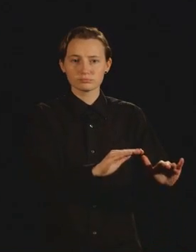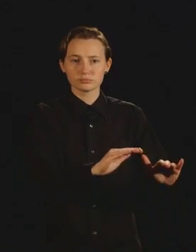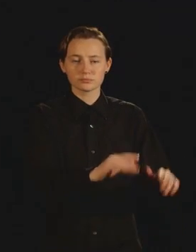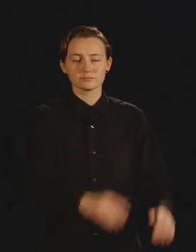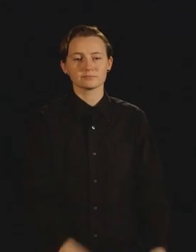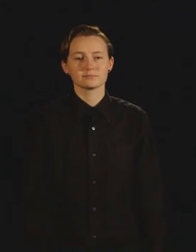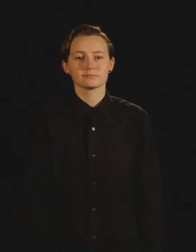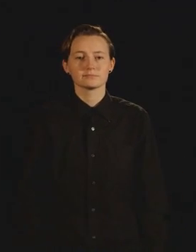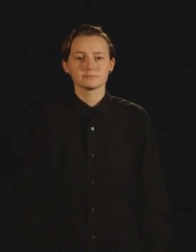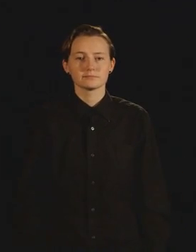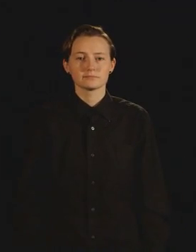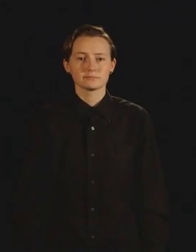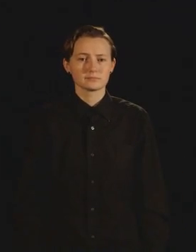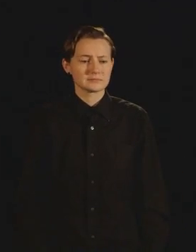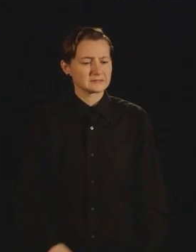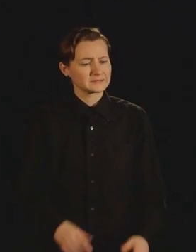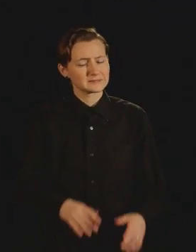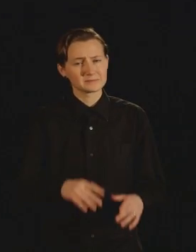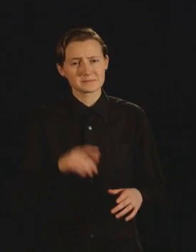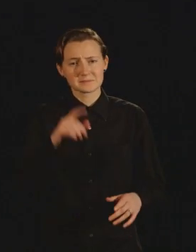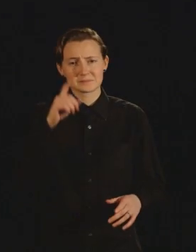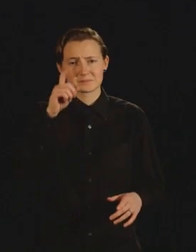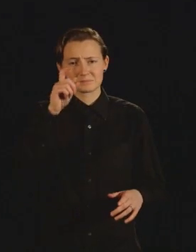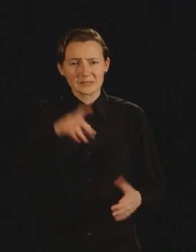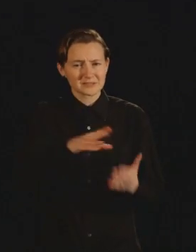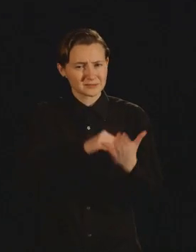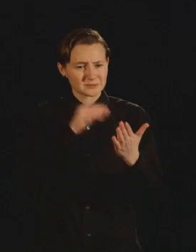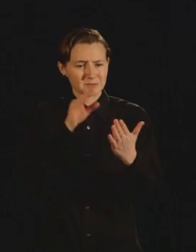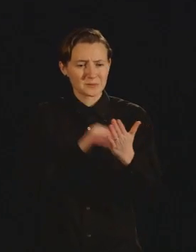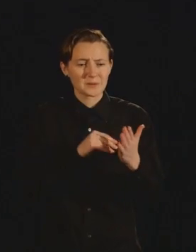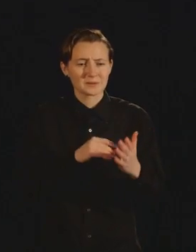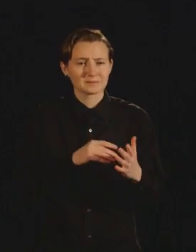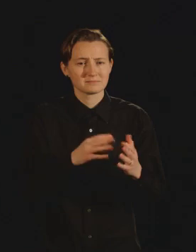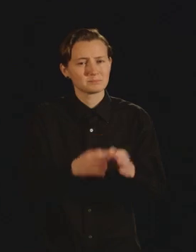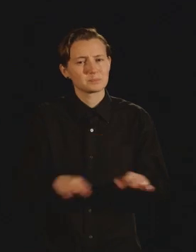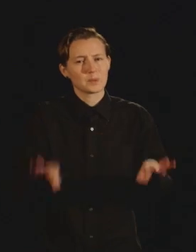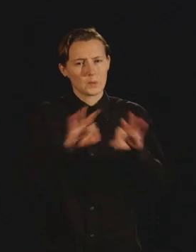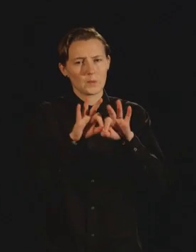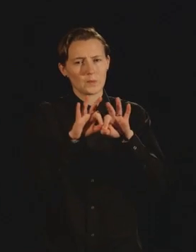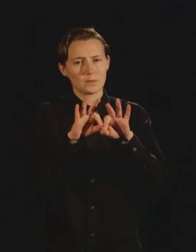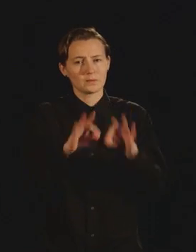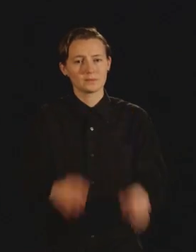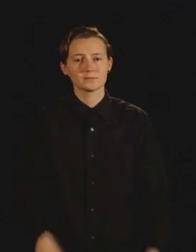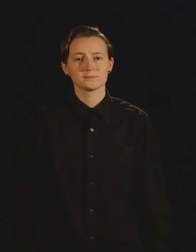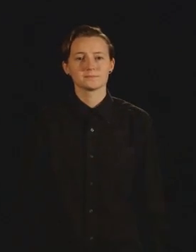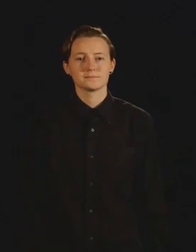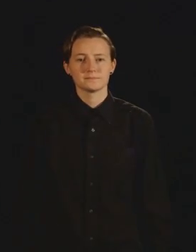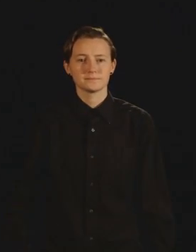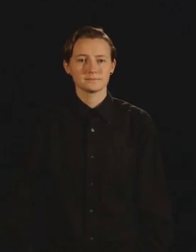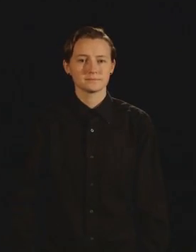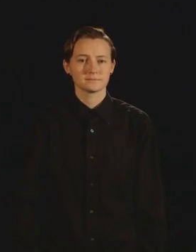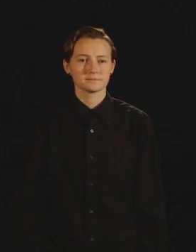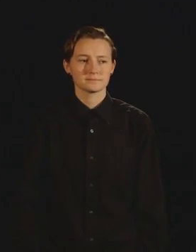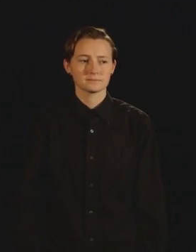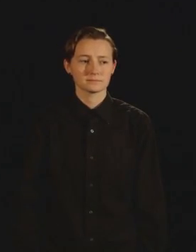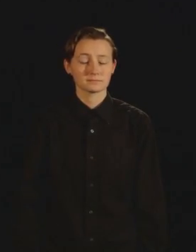they're little boys. Their very lives depend on it.